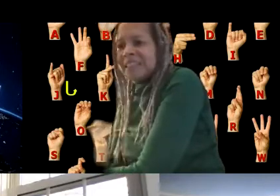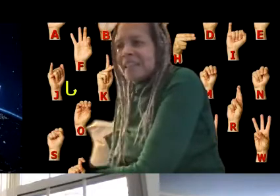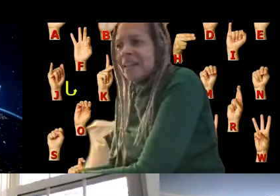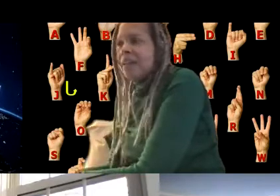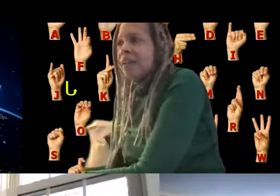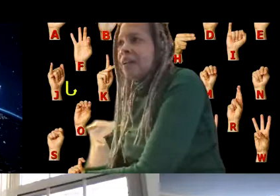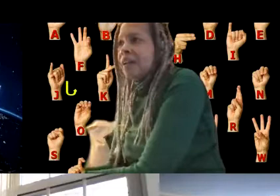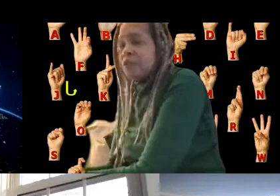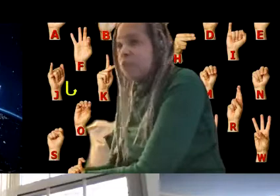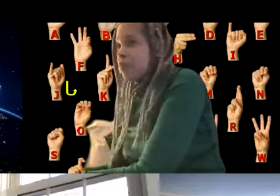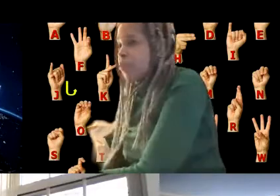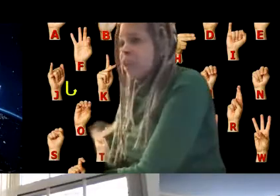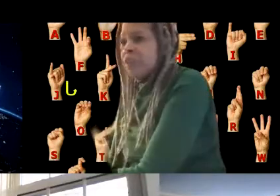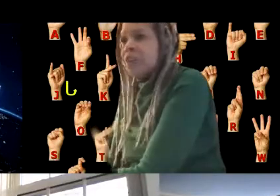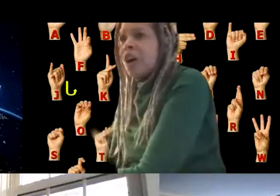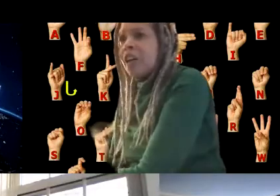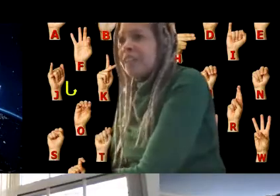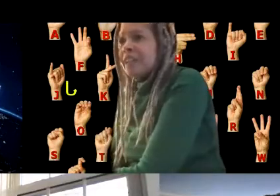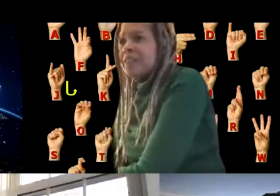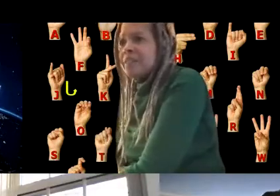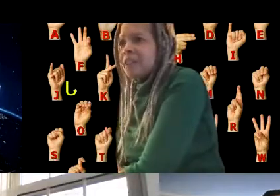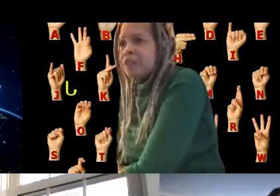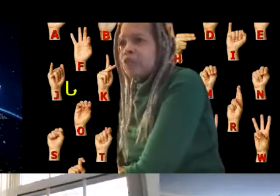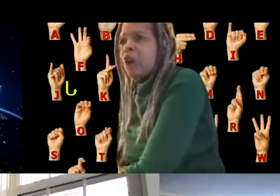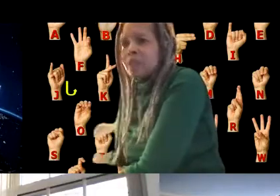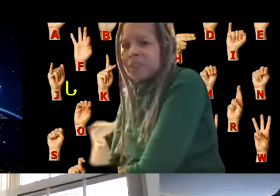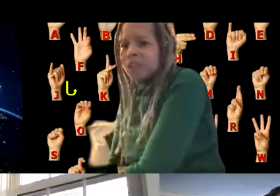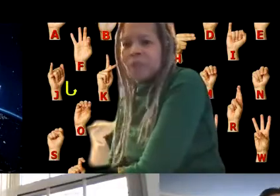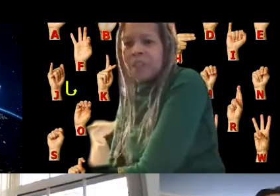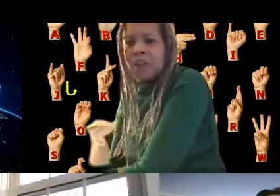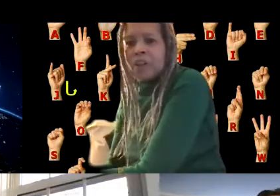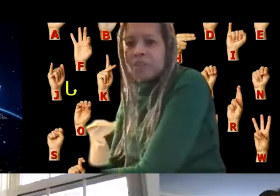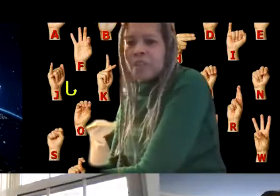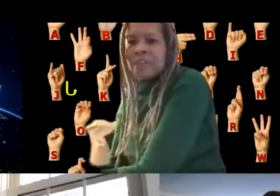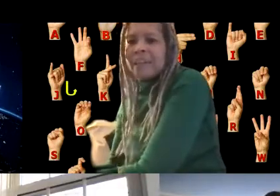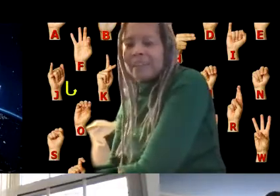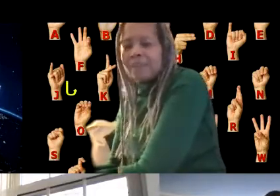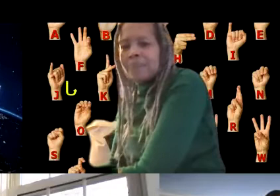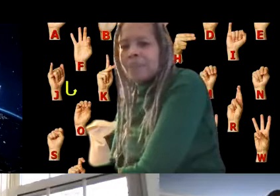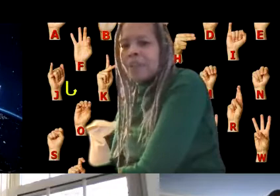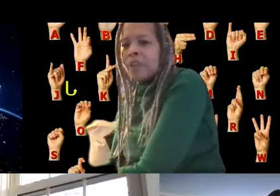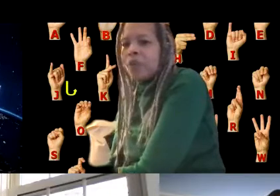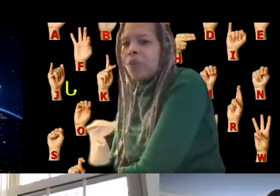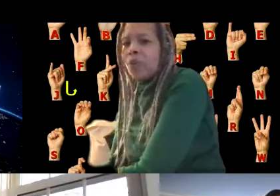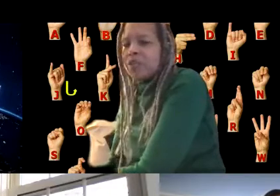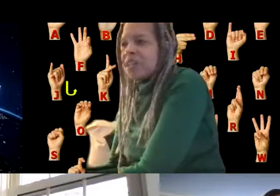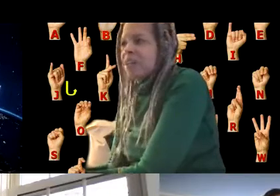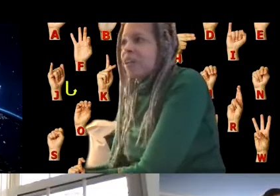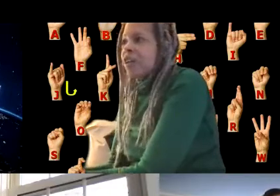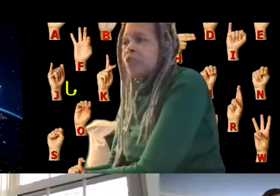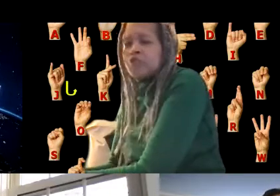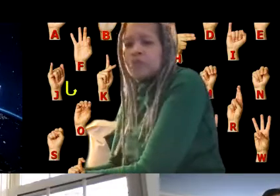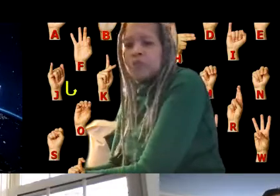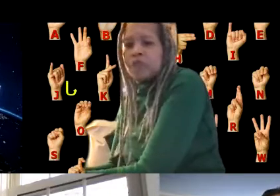outspokenly said, you know, woman's walking her dog and tells her dog not to go near her because she's not like them, you know, or to